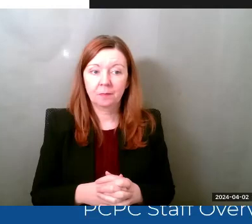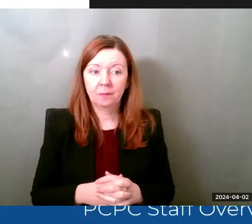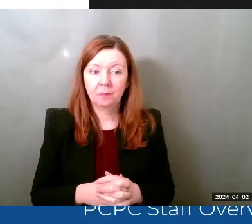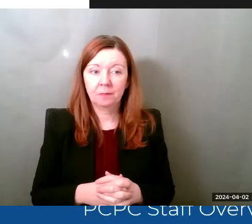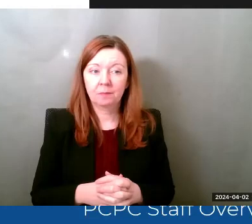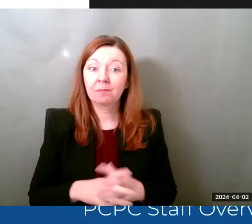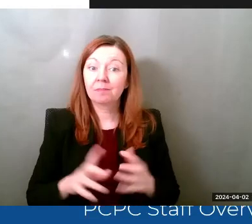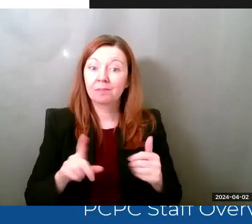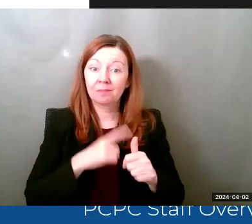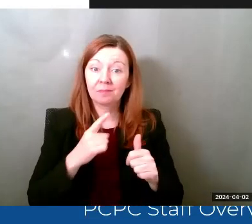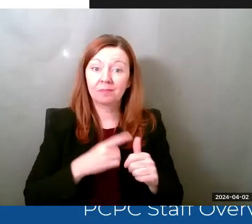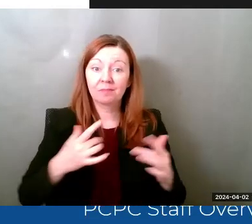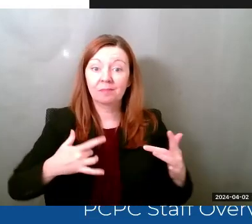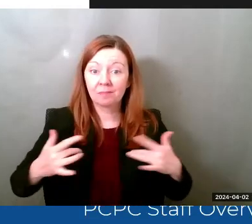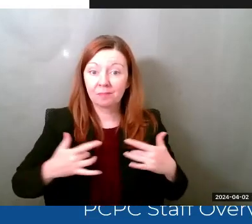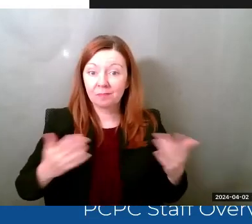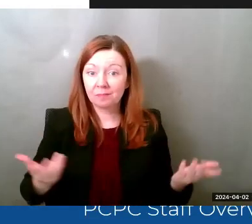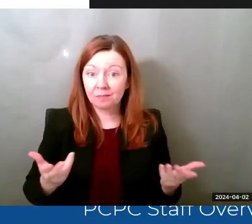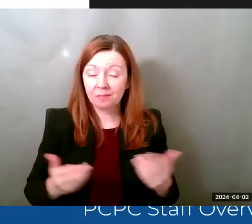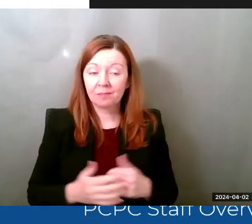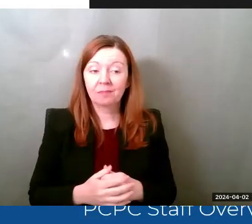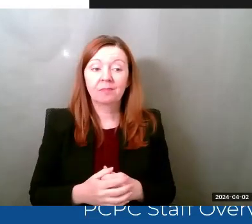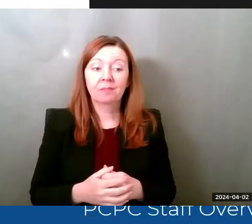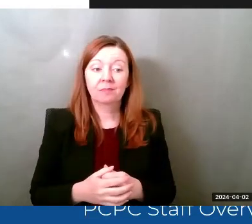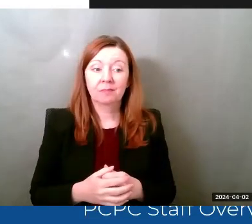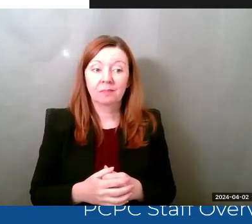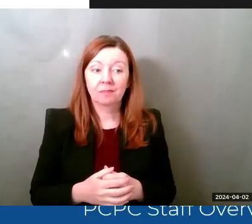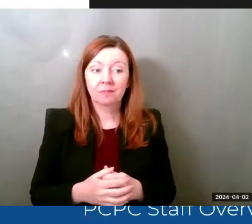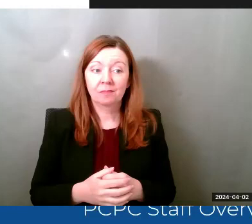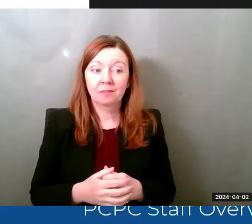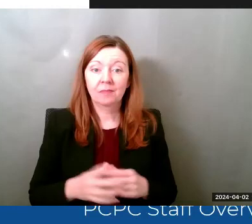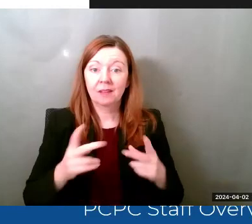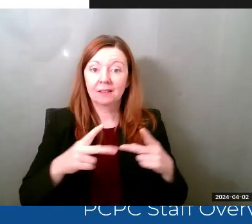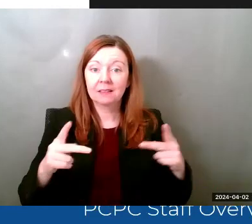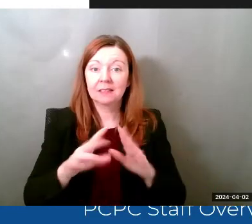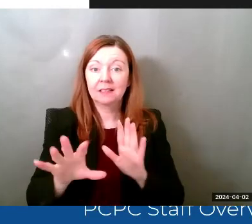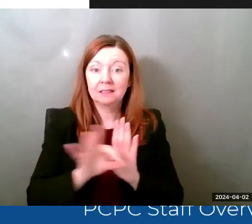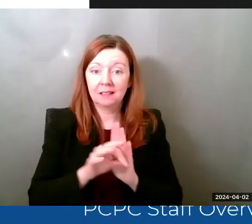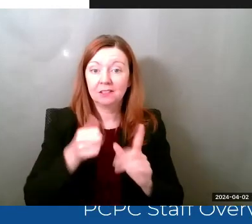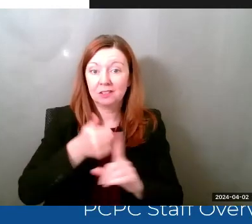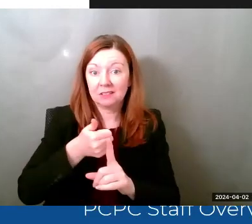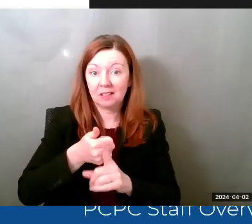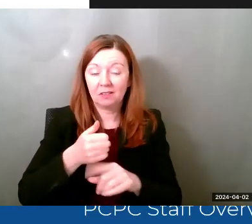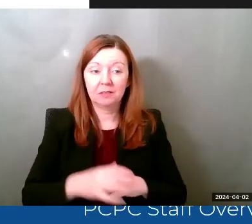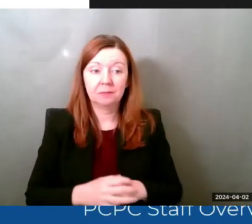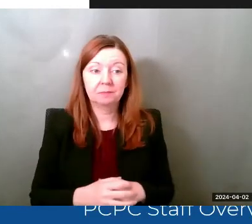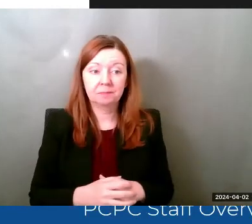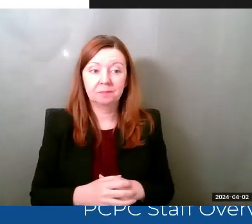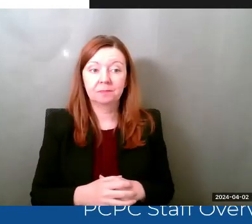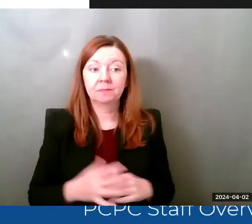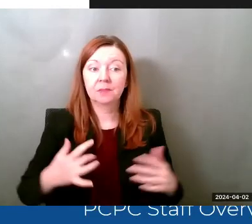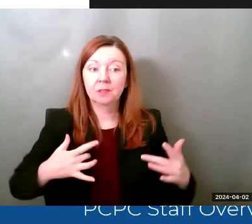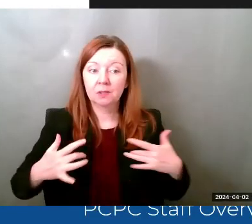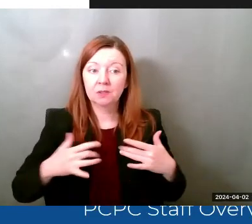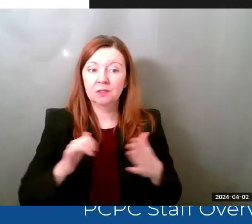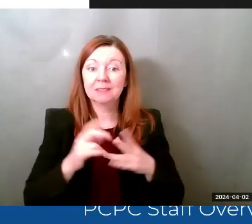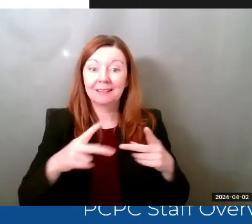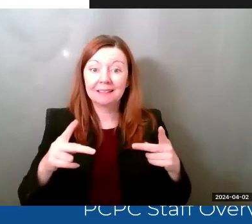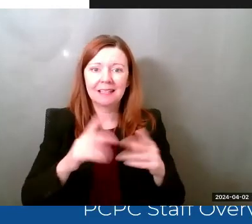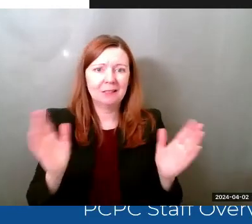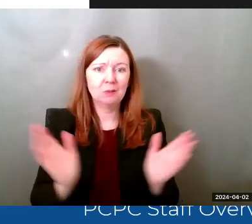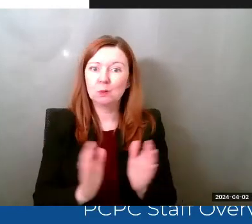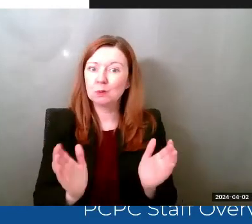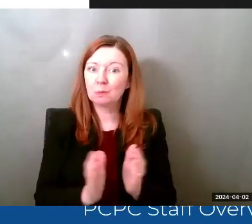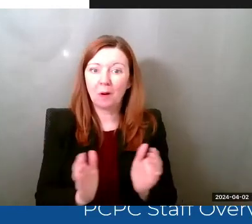The first area of concern for the CDR committee was over the site selection itself. There were concerns that the site is